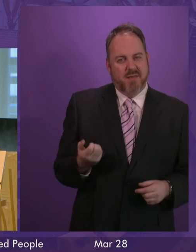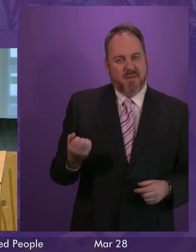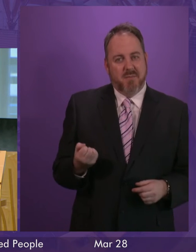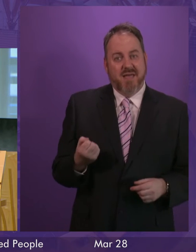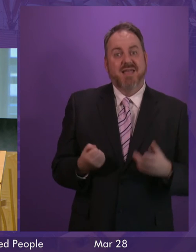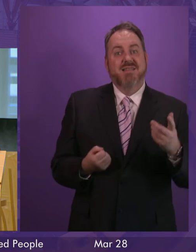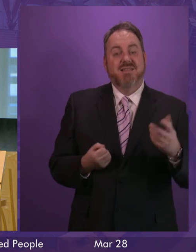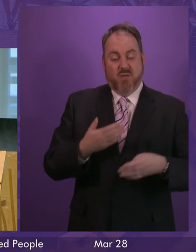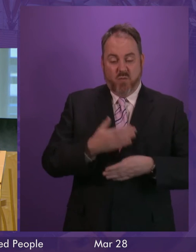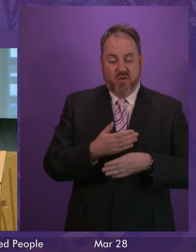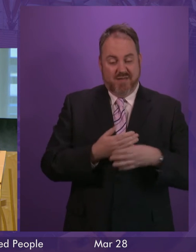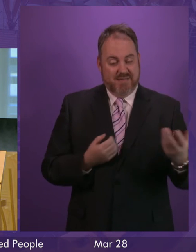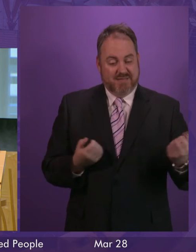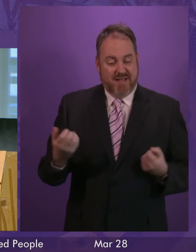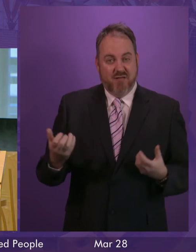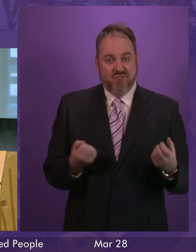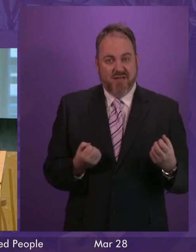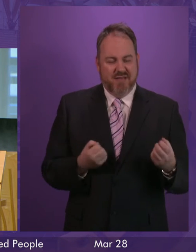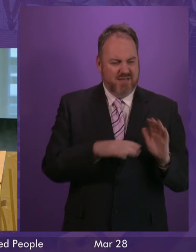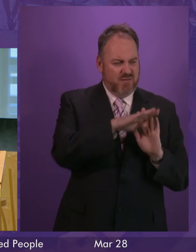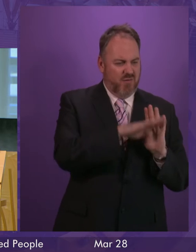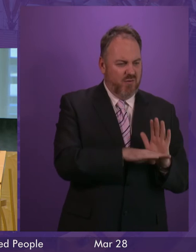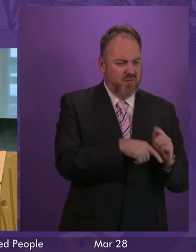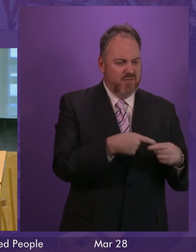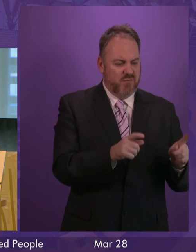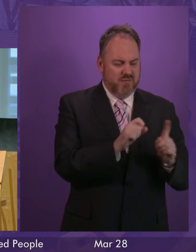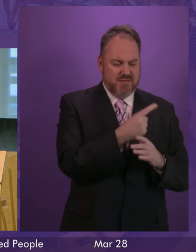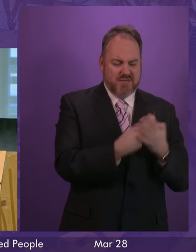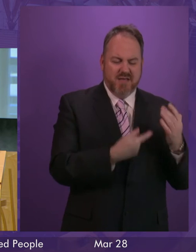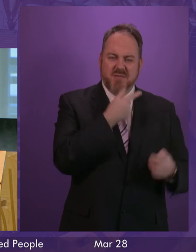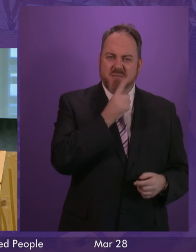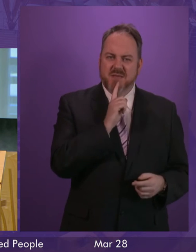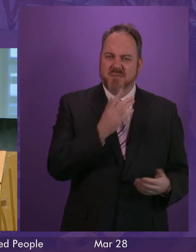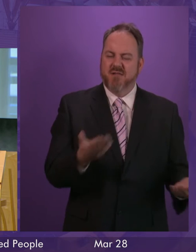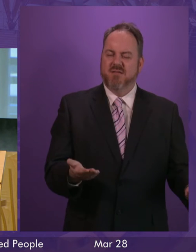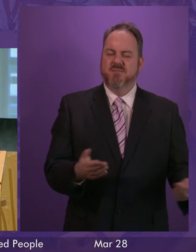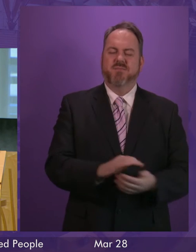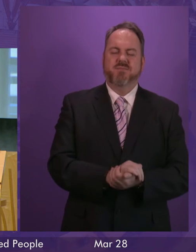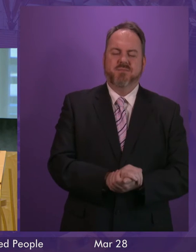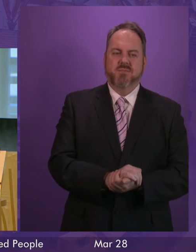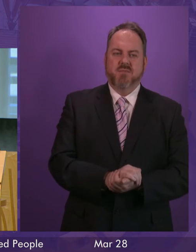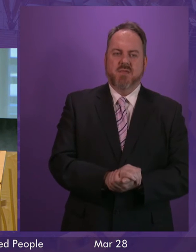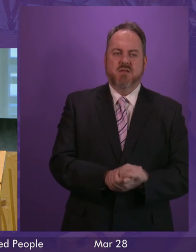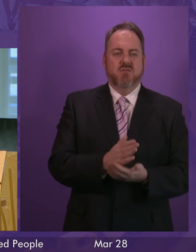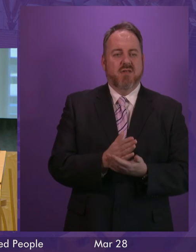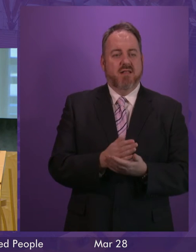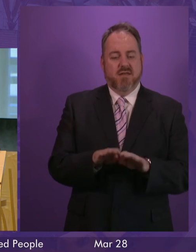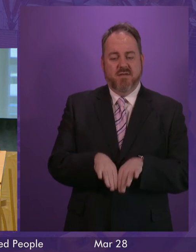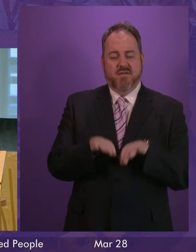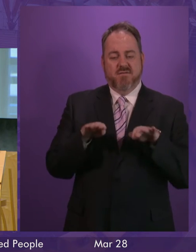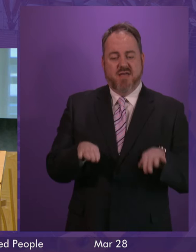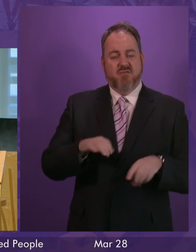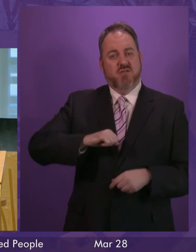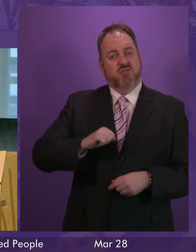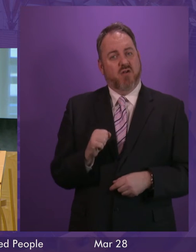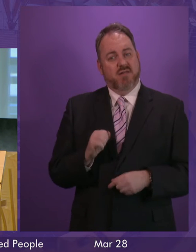gap. These facts underline how important it is to reaffirm our commitment to delivering transformational change for disabled people. The Fairer Scotland for Disabled